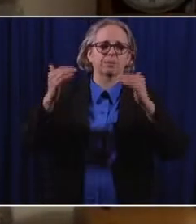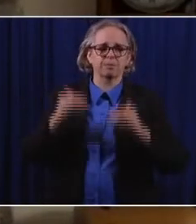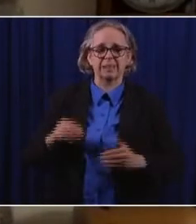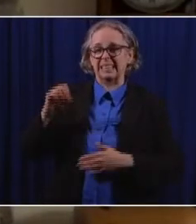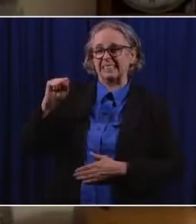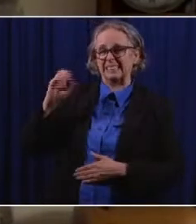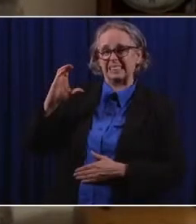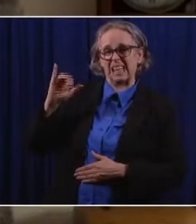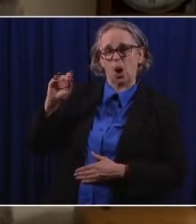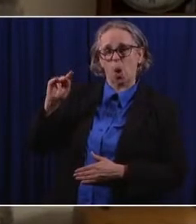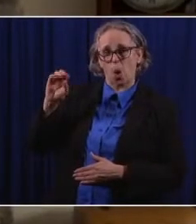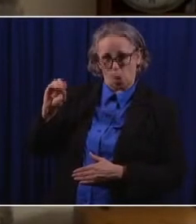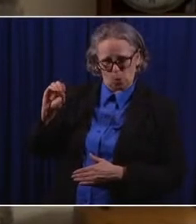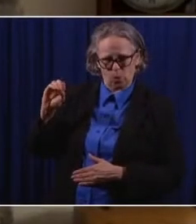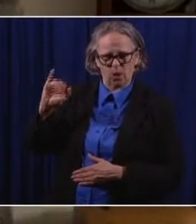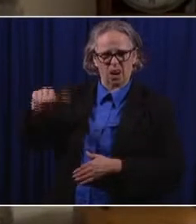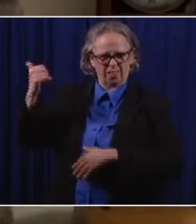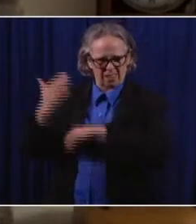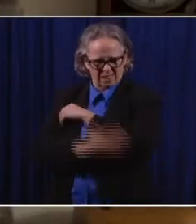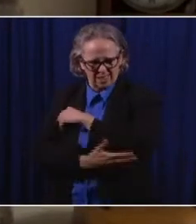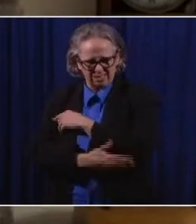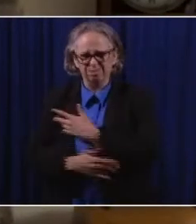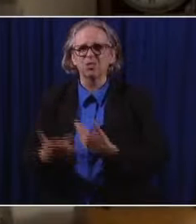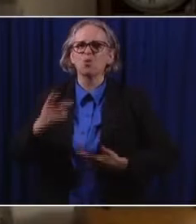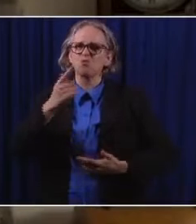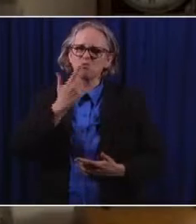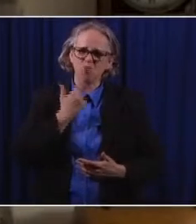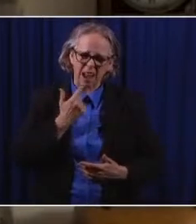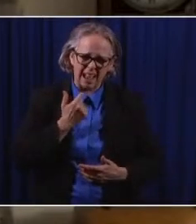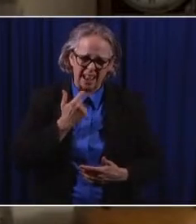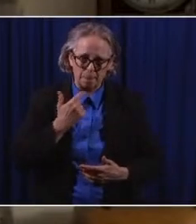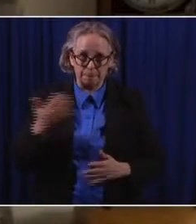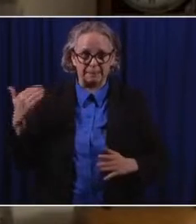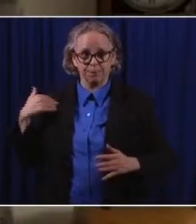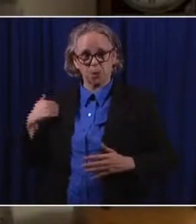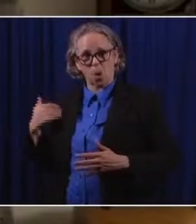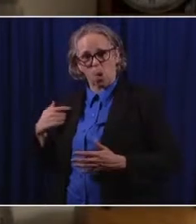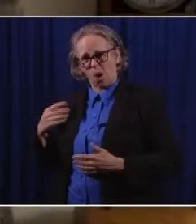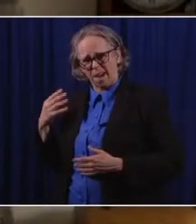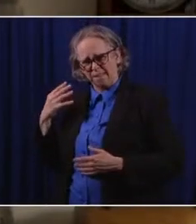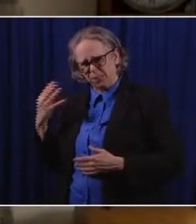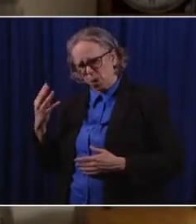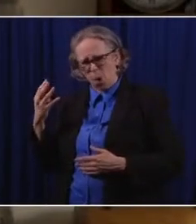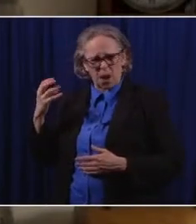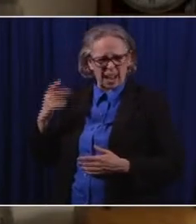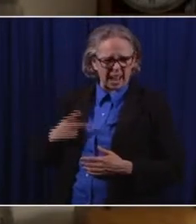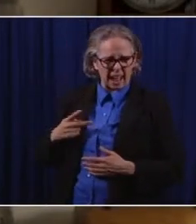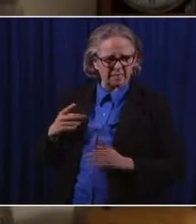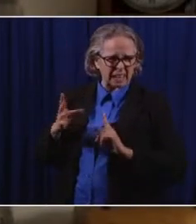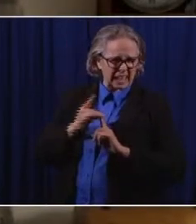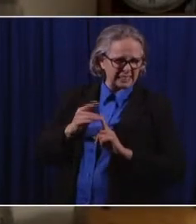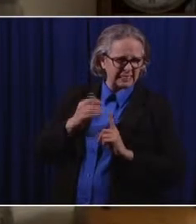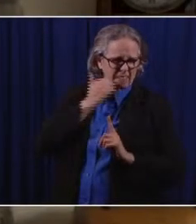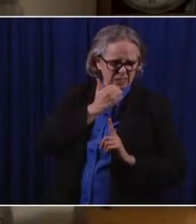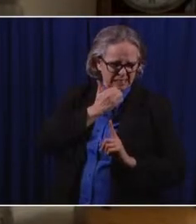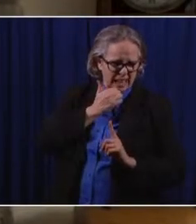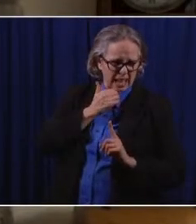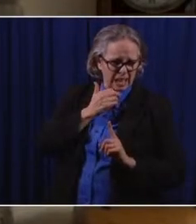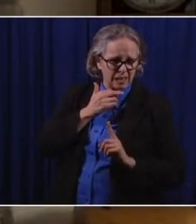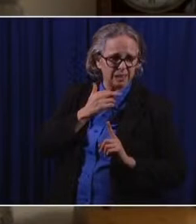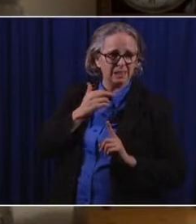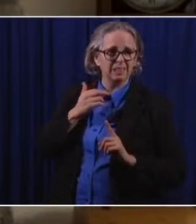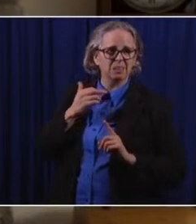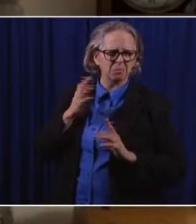has been a sustained increase in new cases, growing from an average of 4.5 cases per day average from September 18th